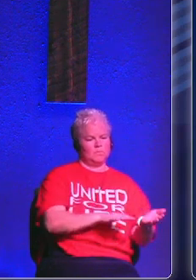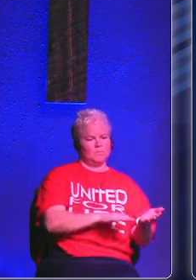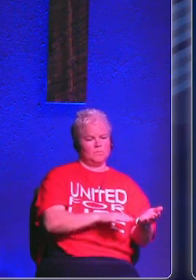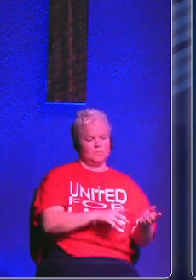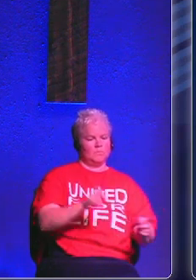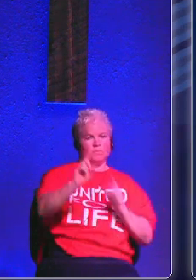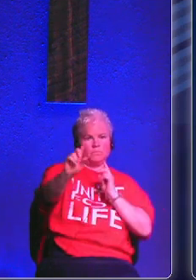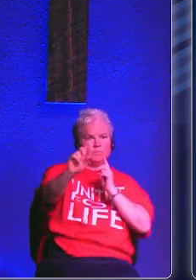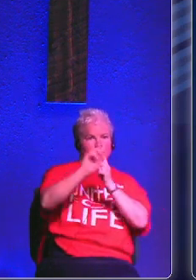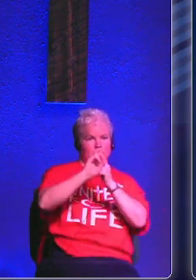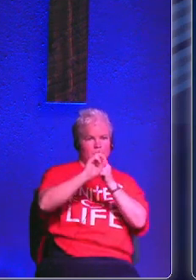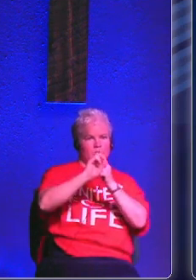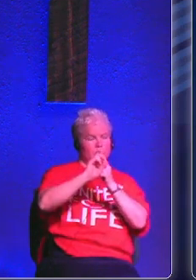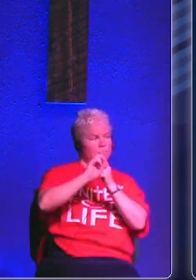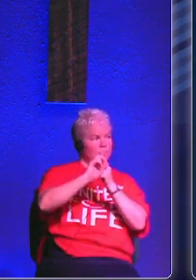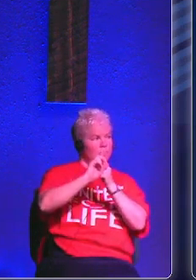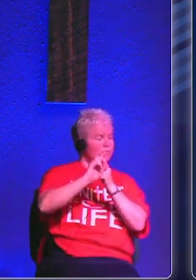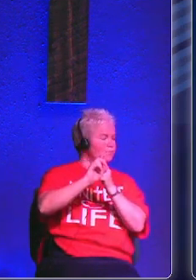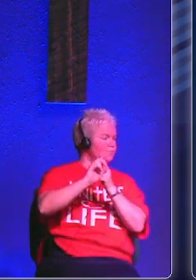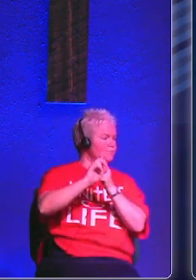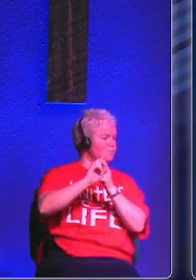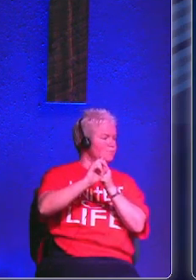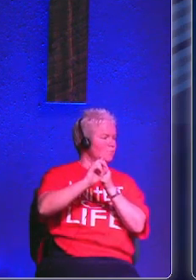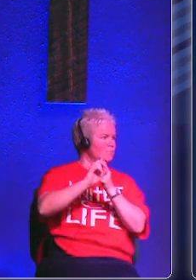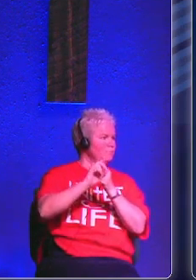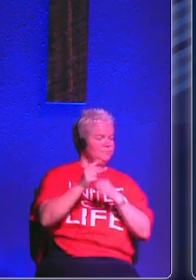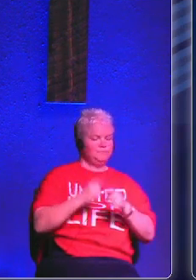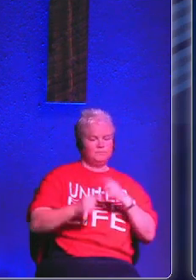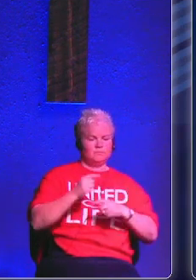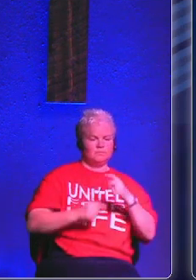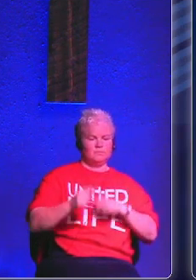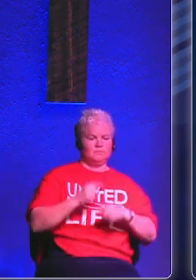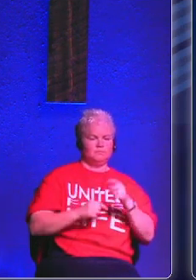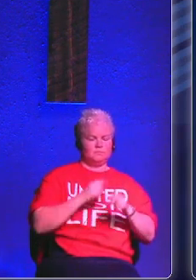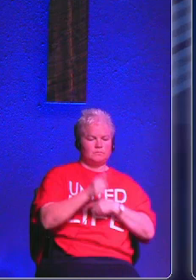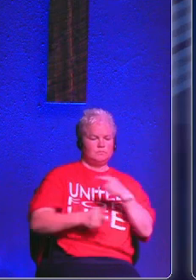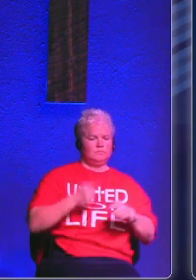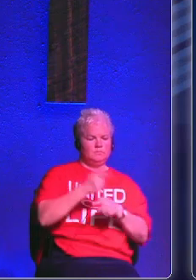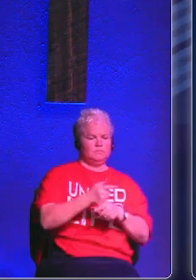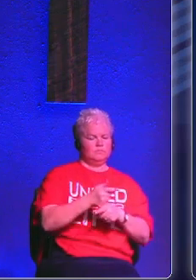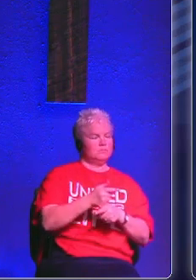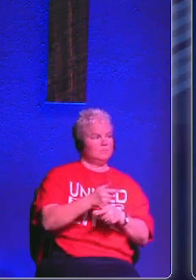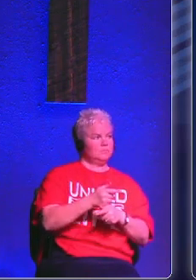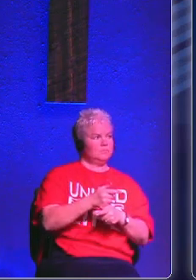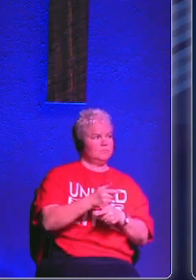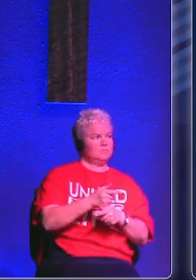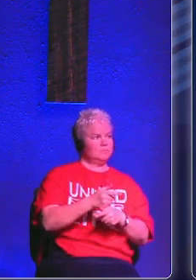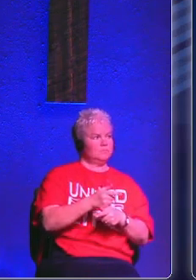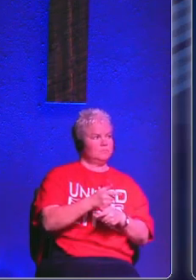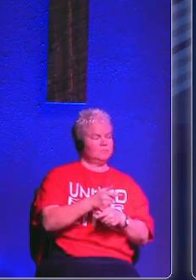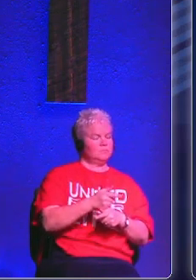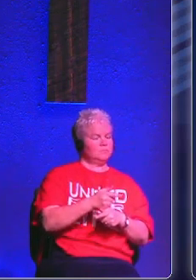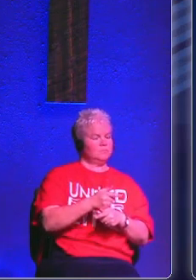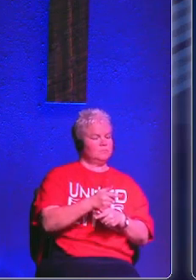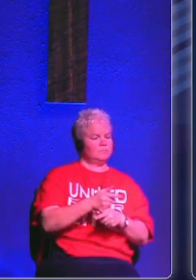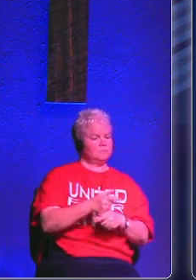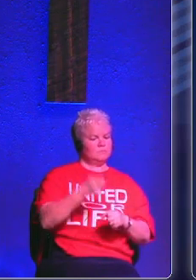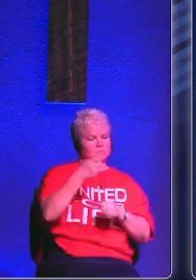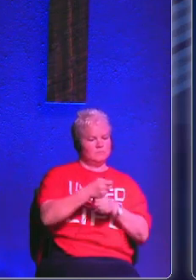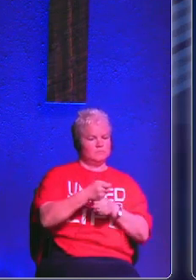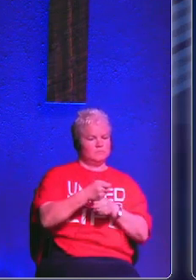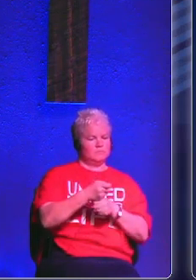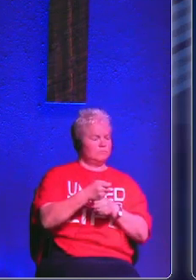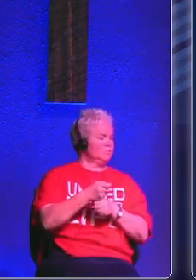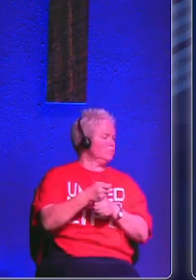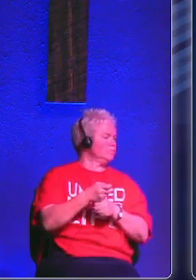there to be reconciliation. And with reconciliation comes righteousness. And it's righteousness that is hard